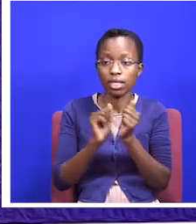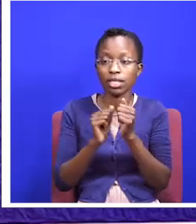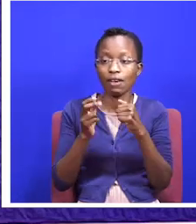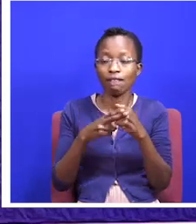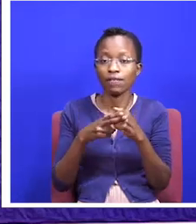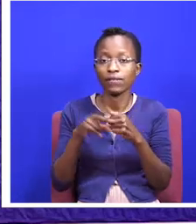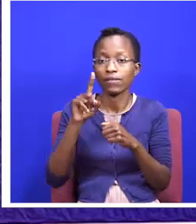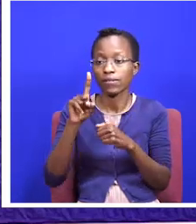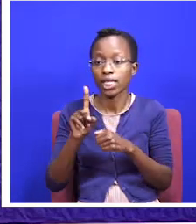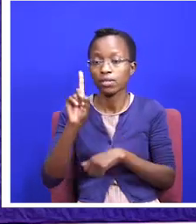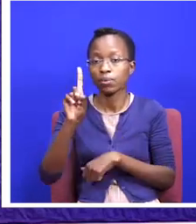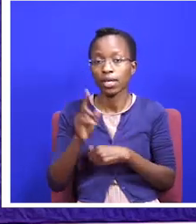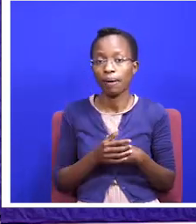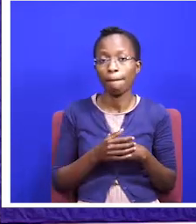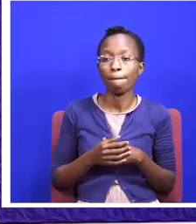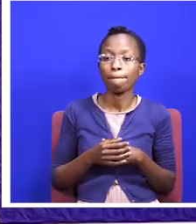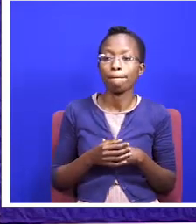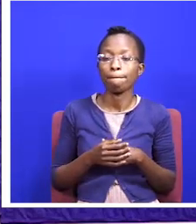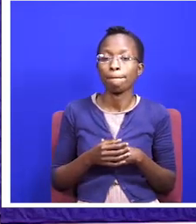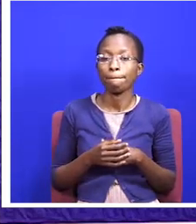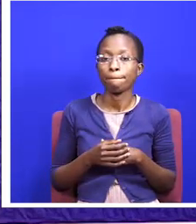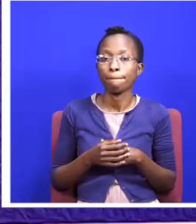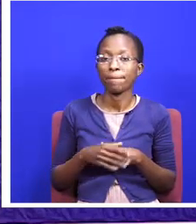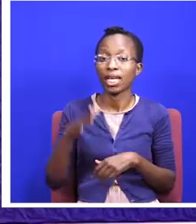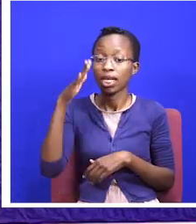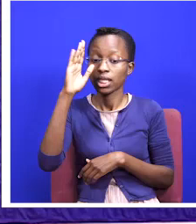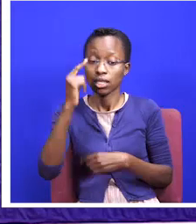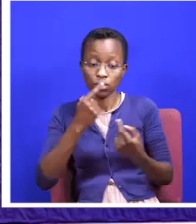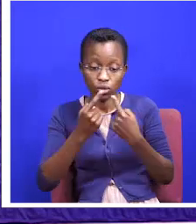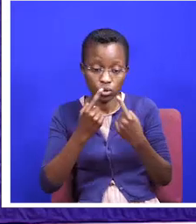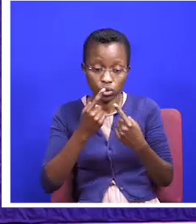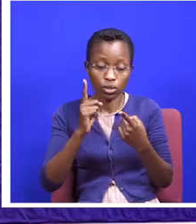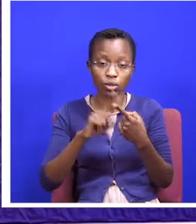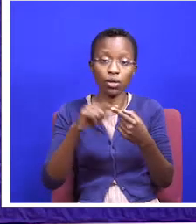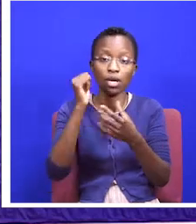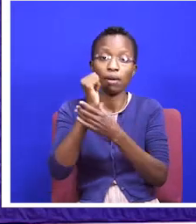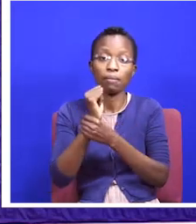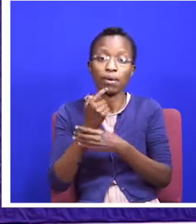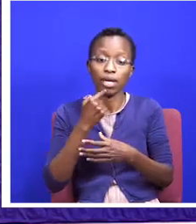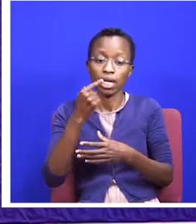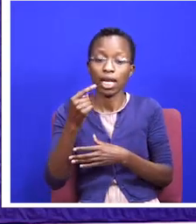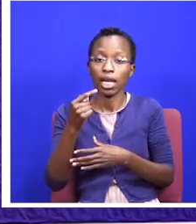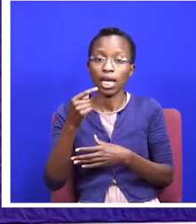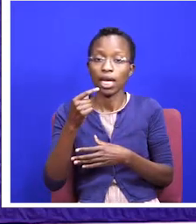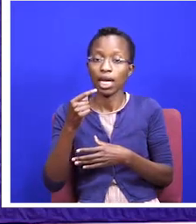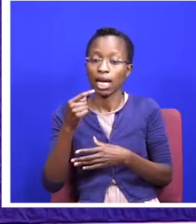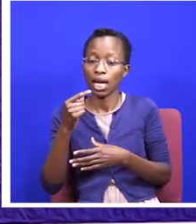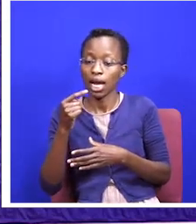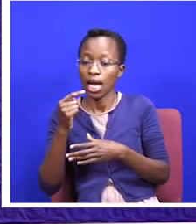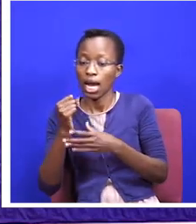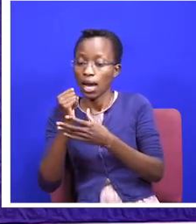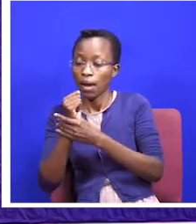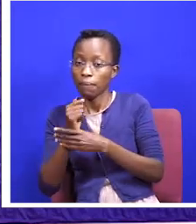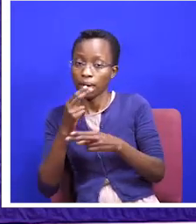chapter 17 and verse 1. It is God speaking to Abraham and telling him